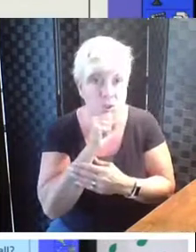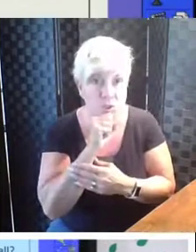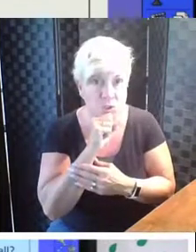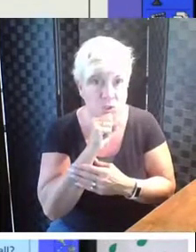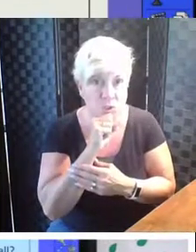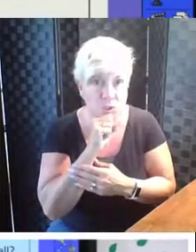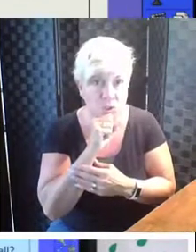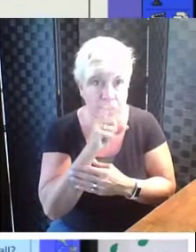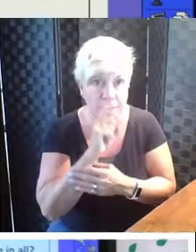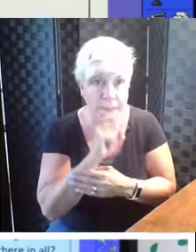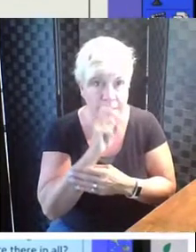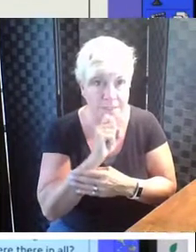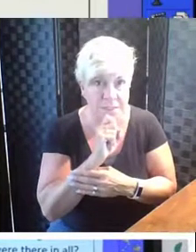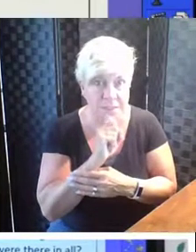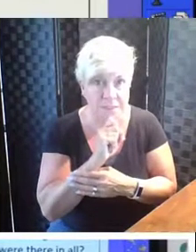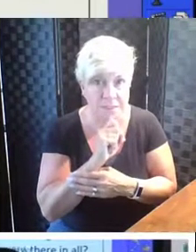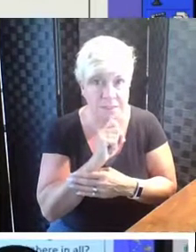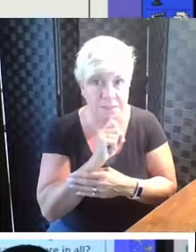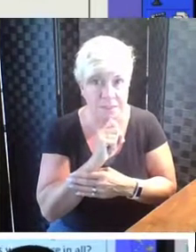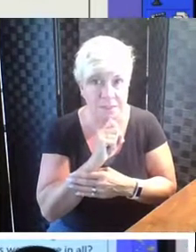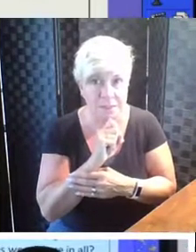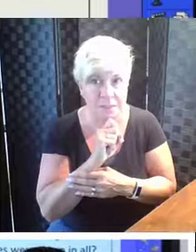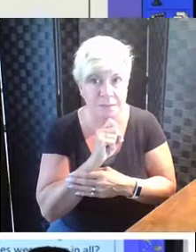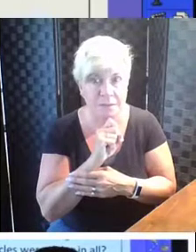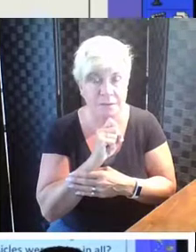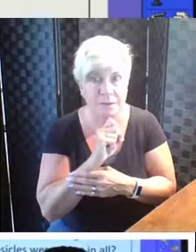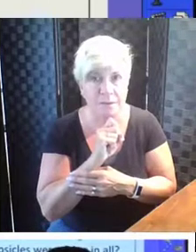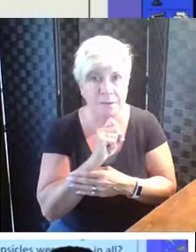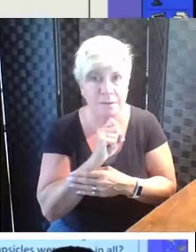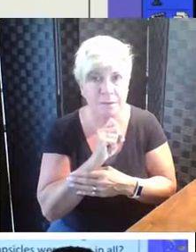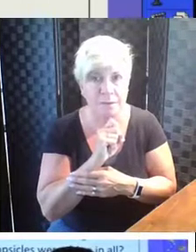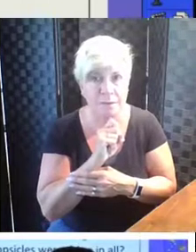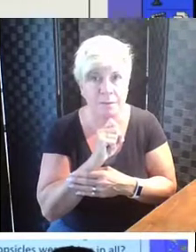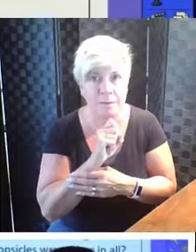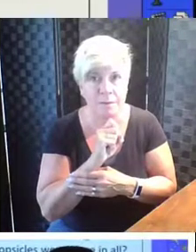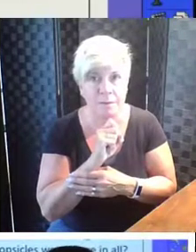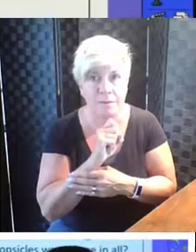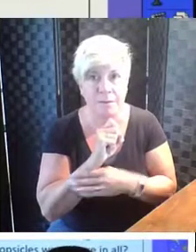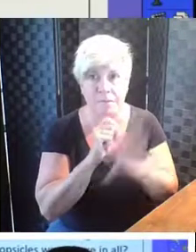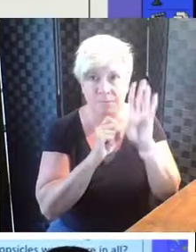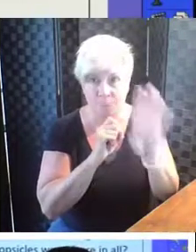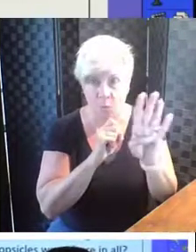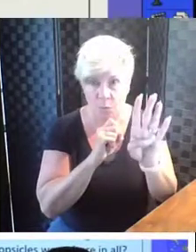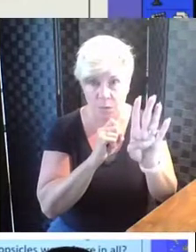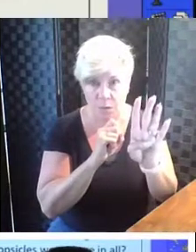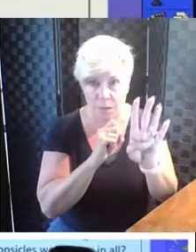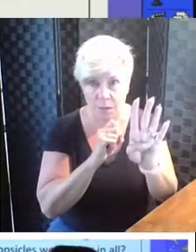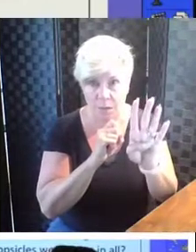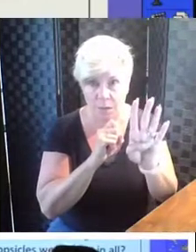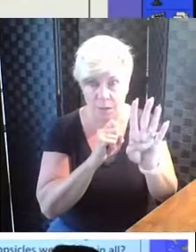popsicles. I'm just going to pause right there. So I know there were 4